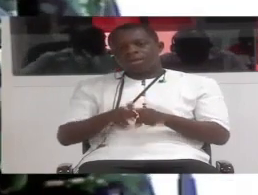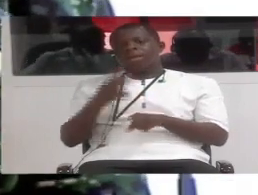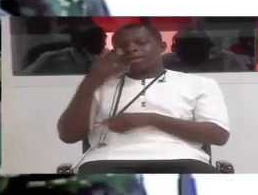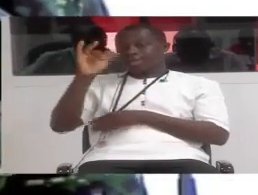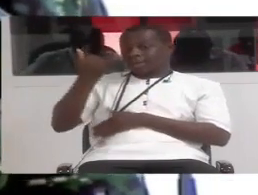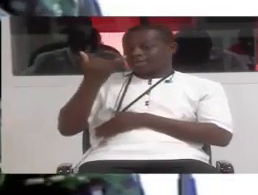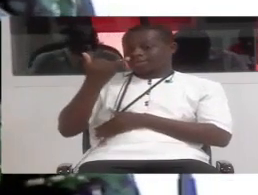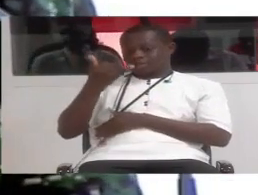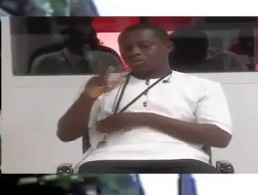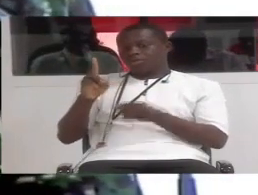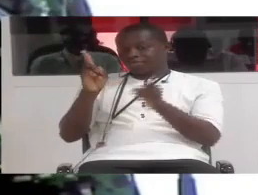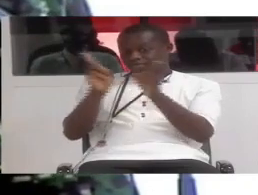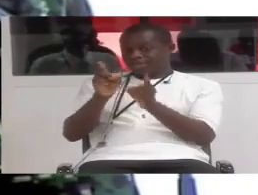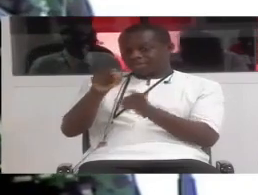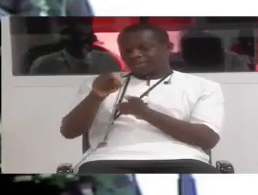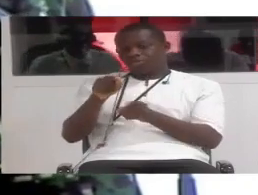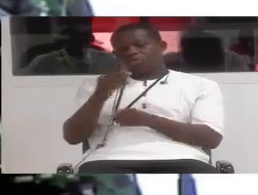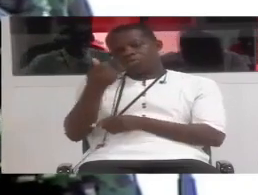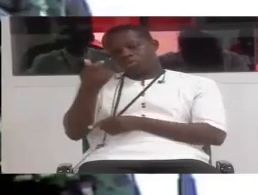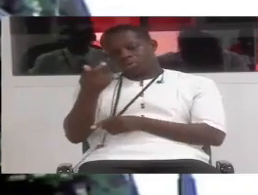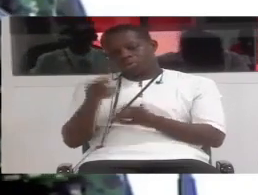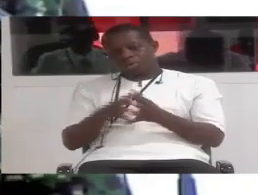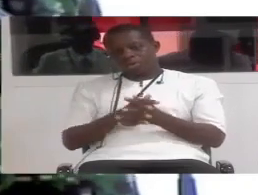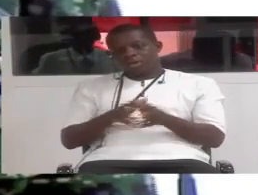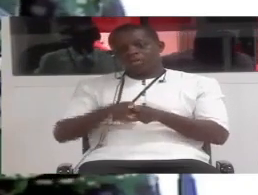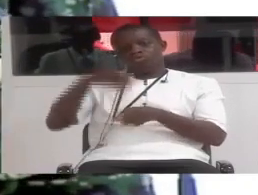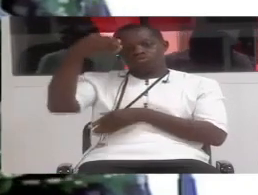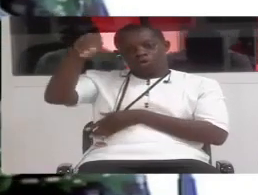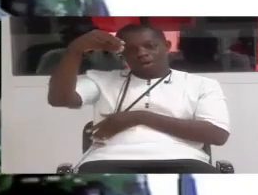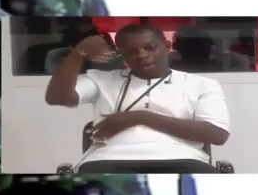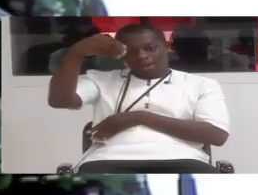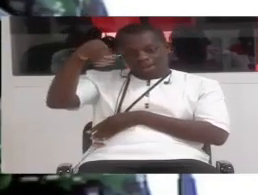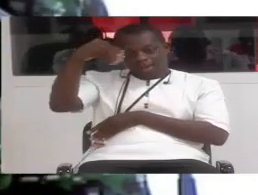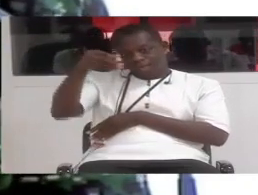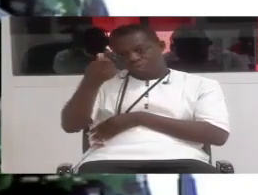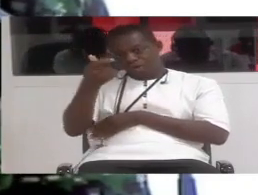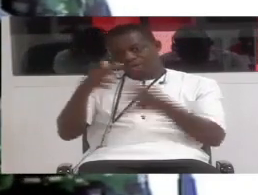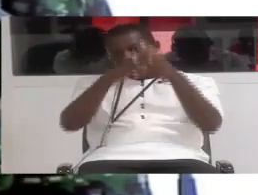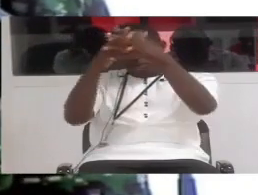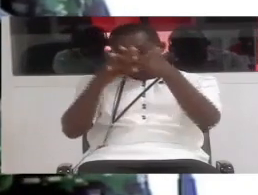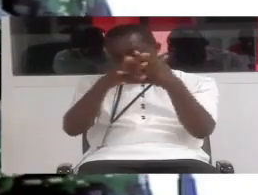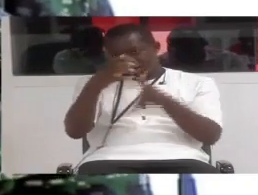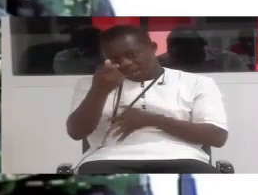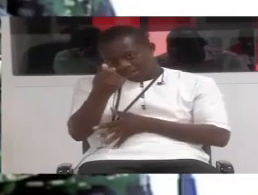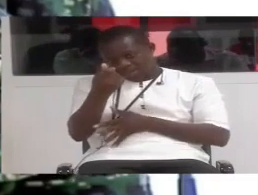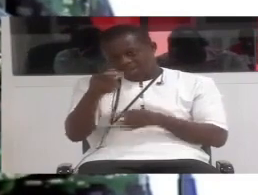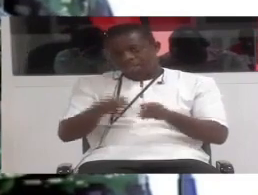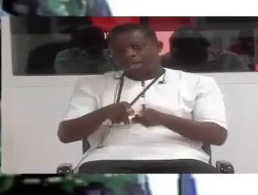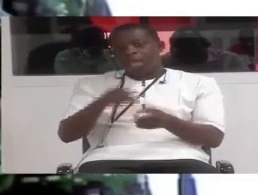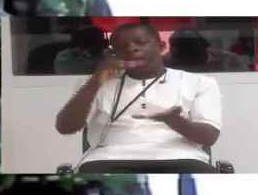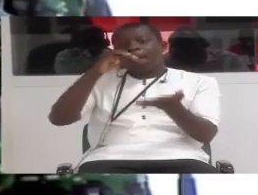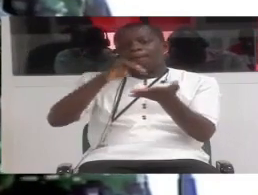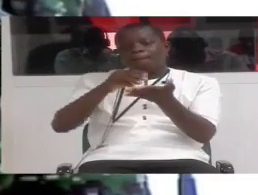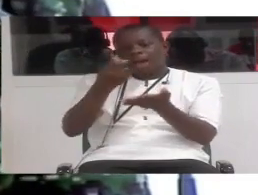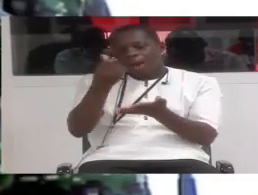al xaliss. Yes, we found them with money. Xalissi dollar. In dollar denominations. Konté bi na xawma